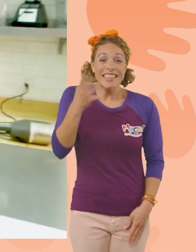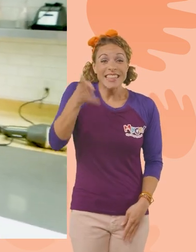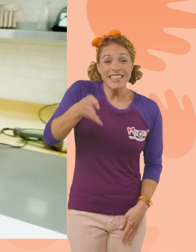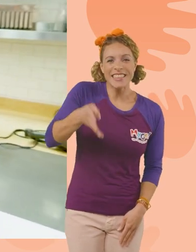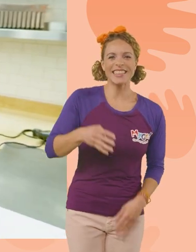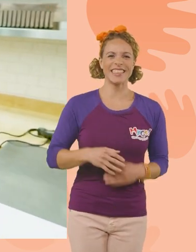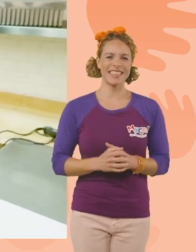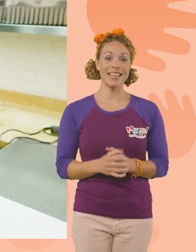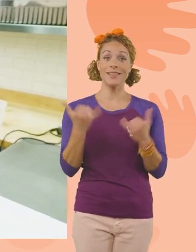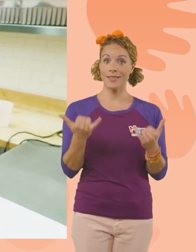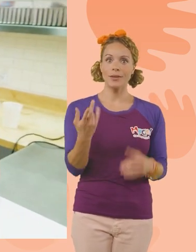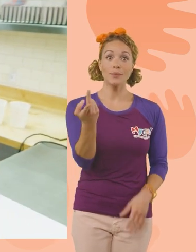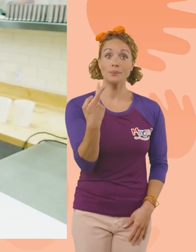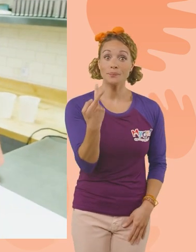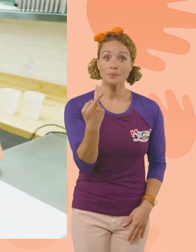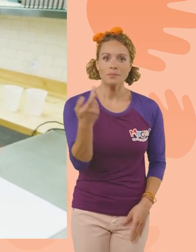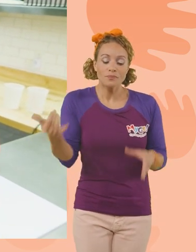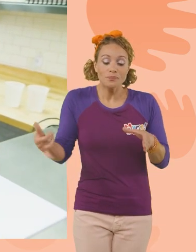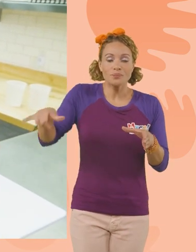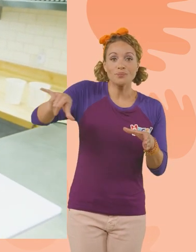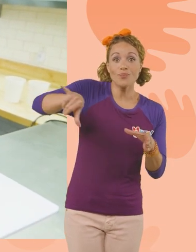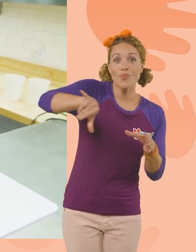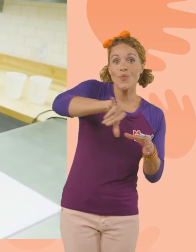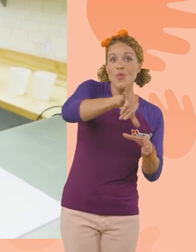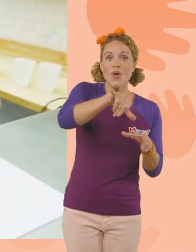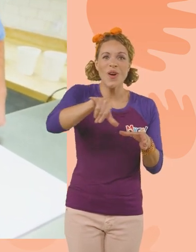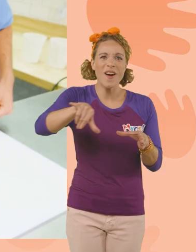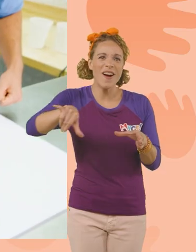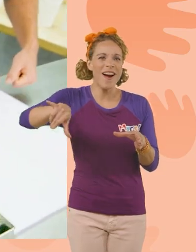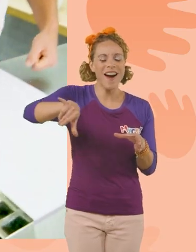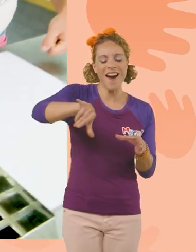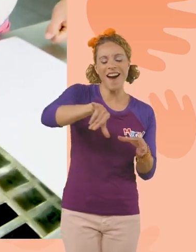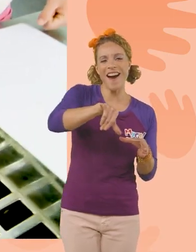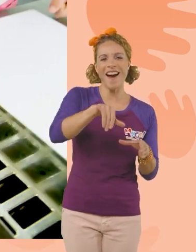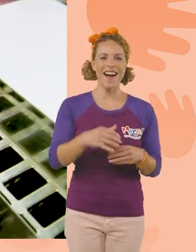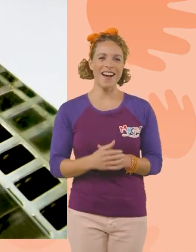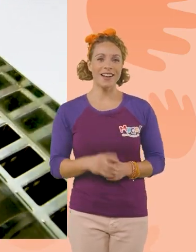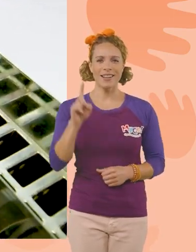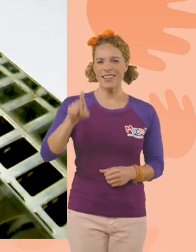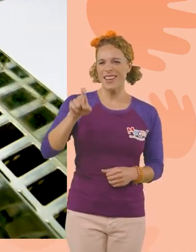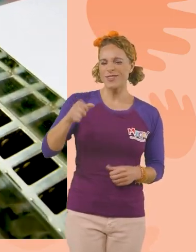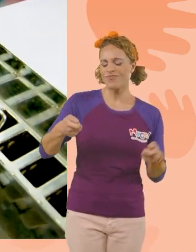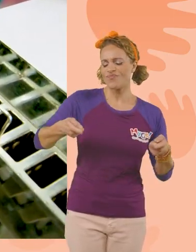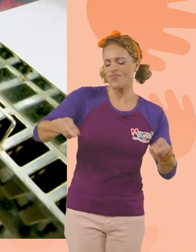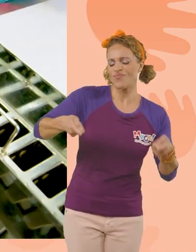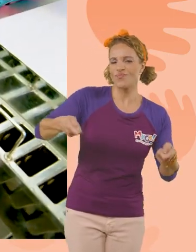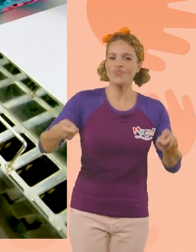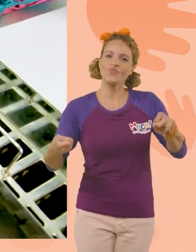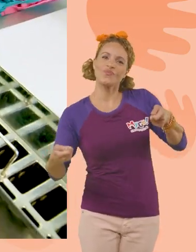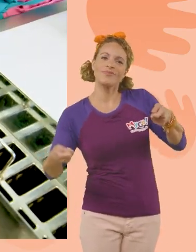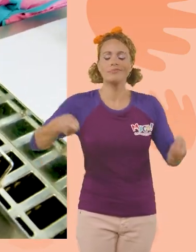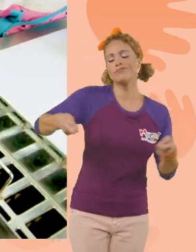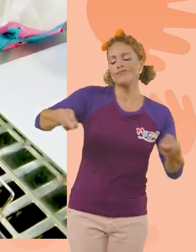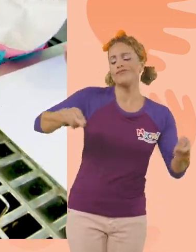tasting liquid. So now what we're gonna do is we're gonna pour it in. Oh. And then you kind of just have to feed it through.